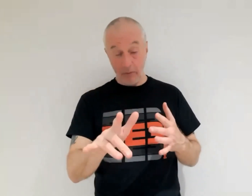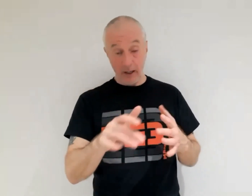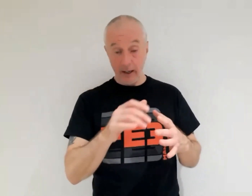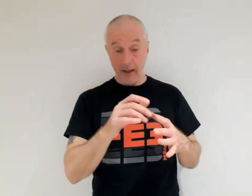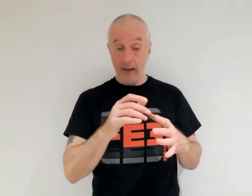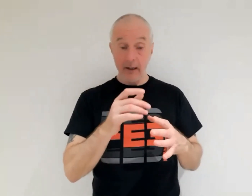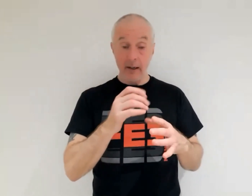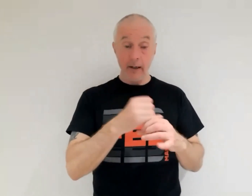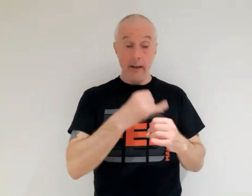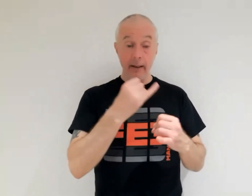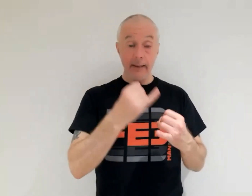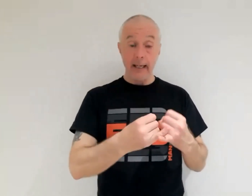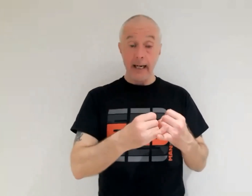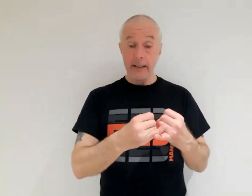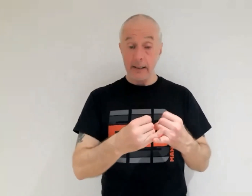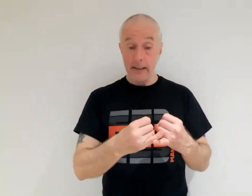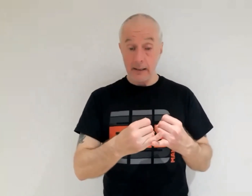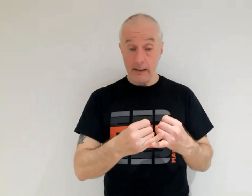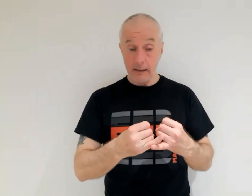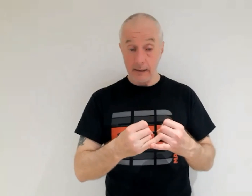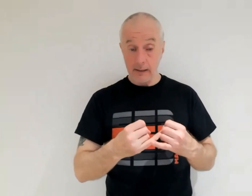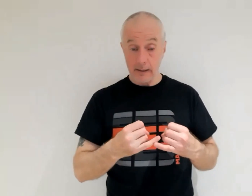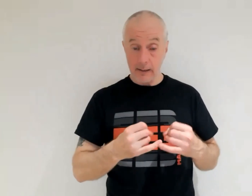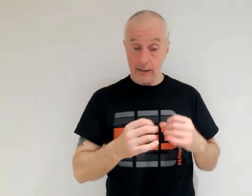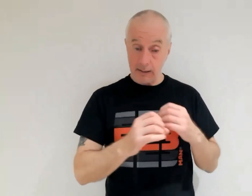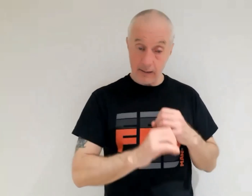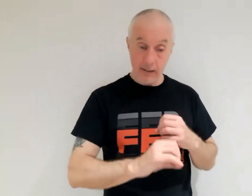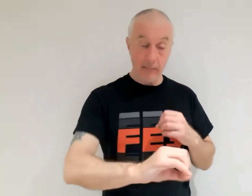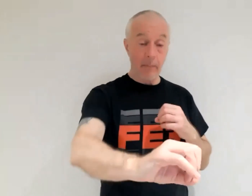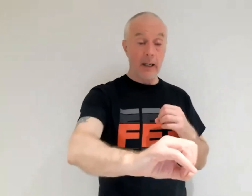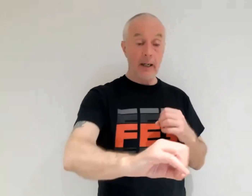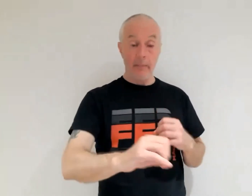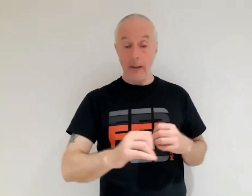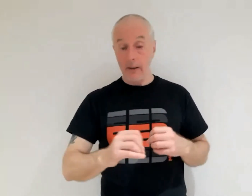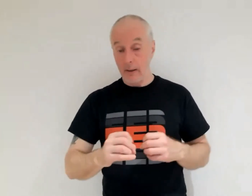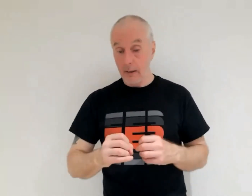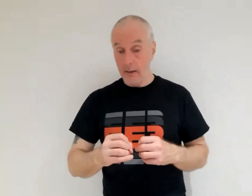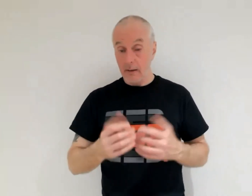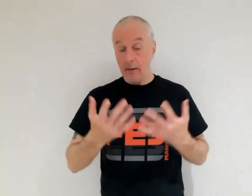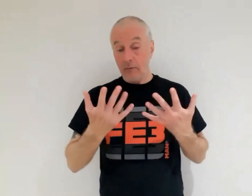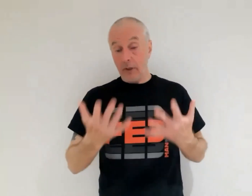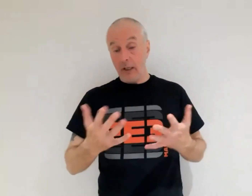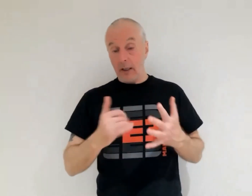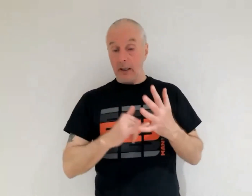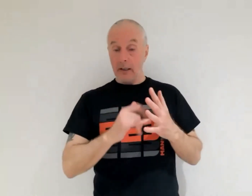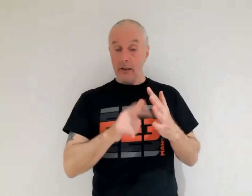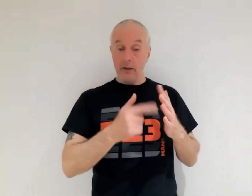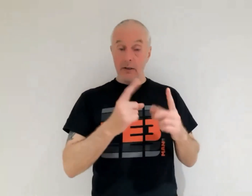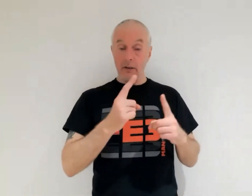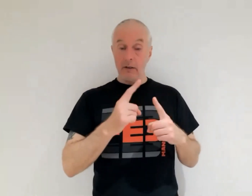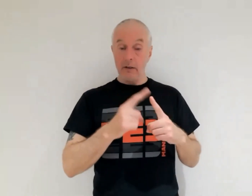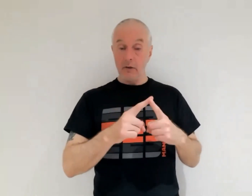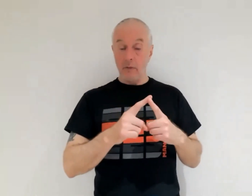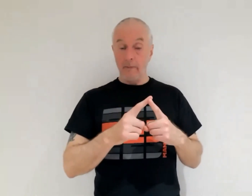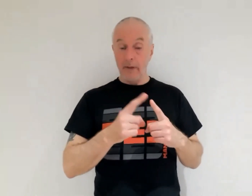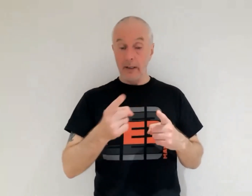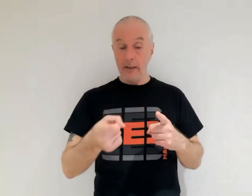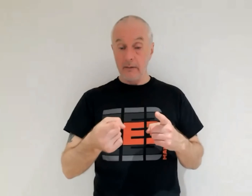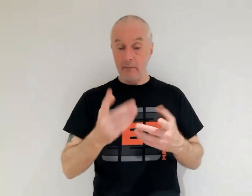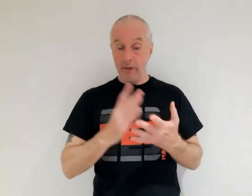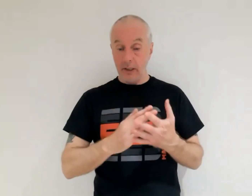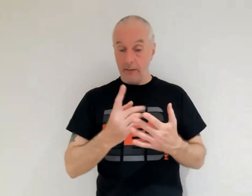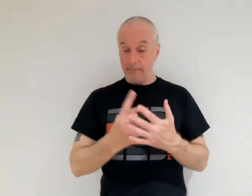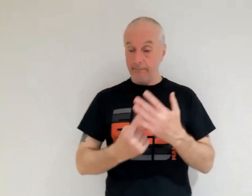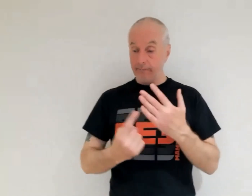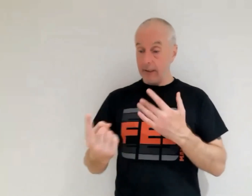in sulfide as your kind of sulfur-containing element, along with the odorant. But